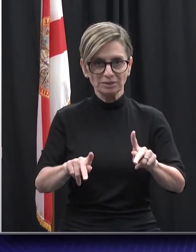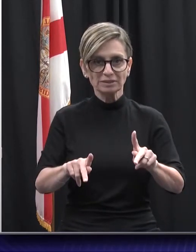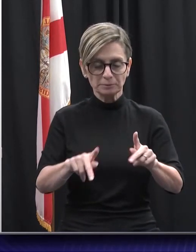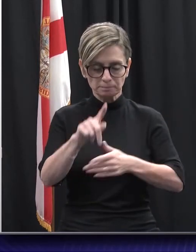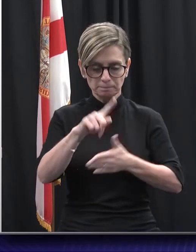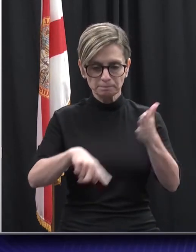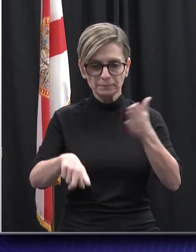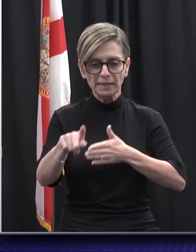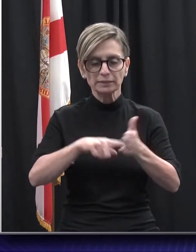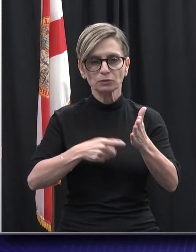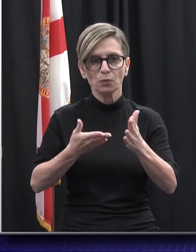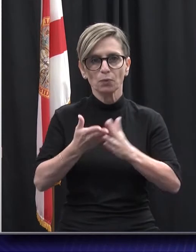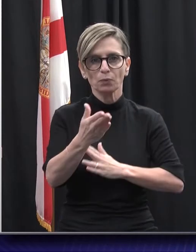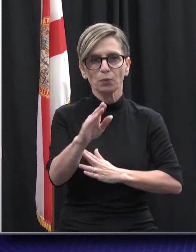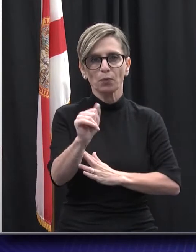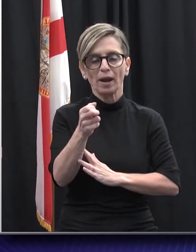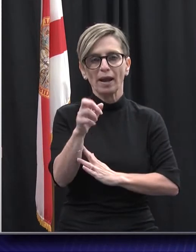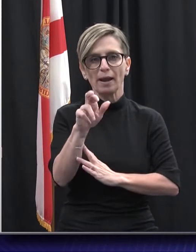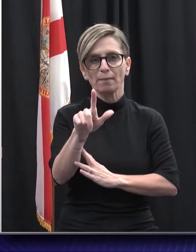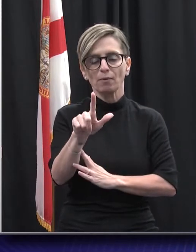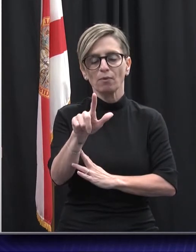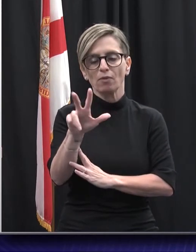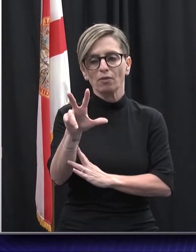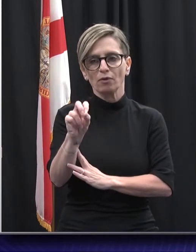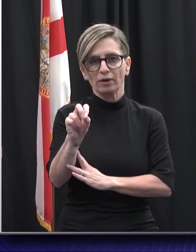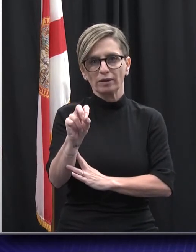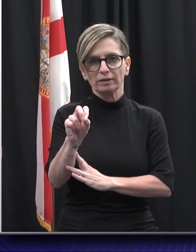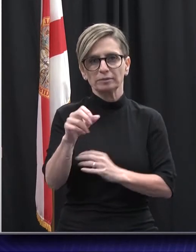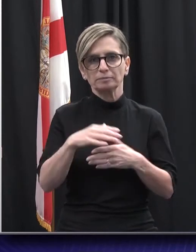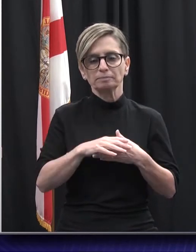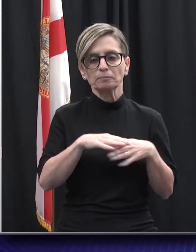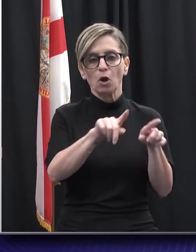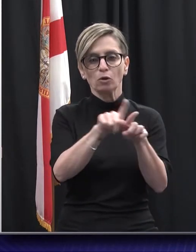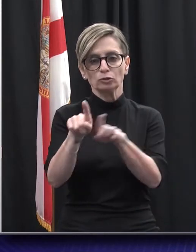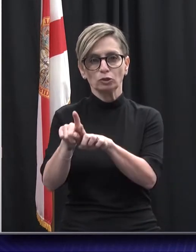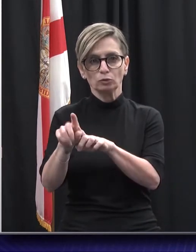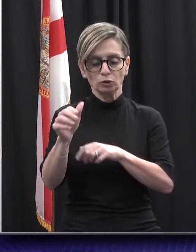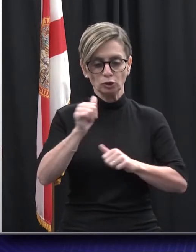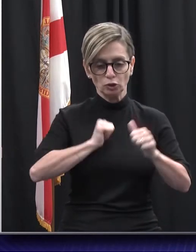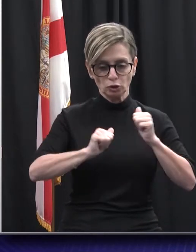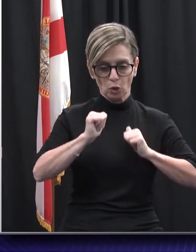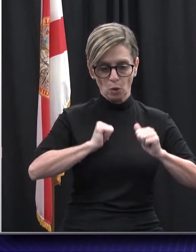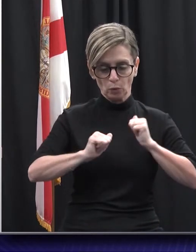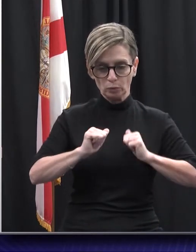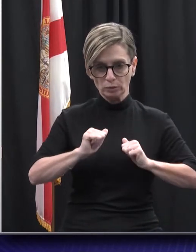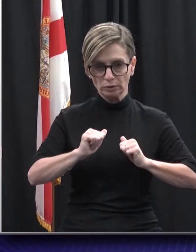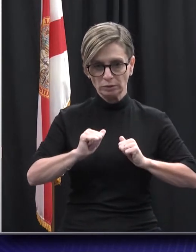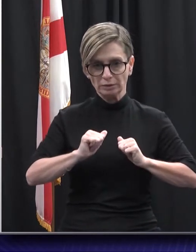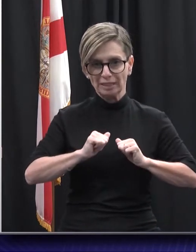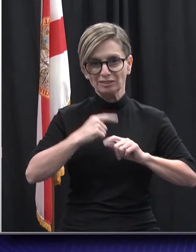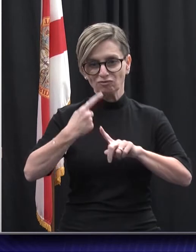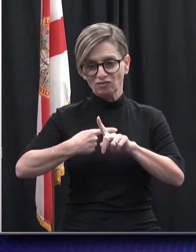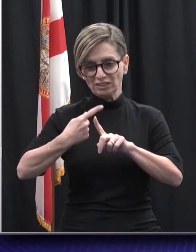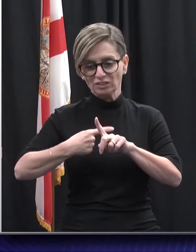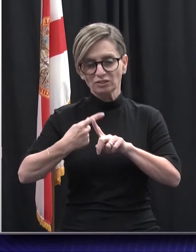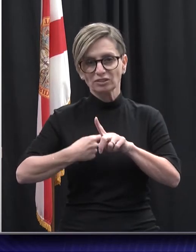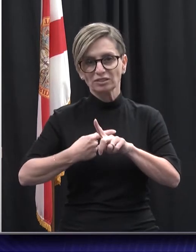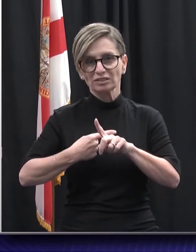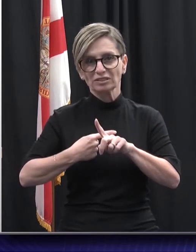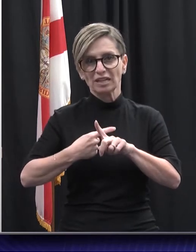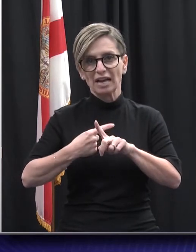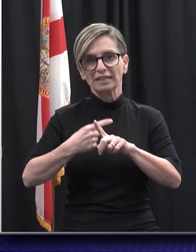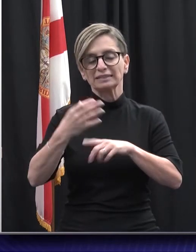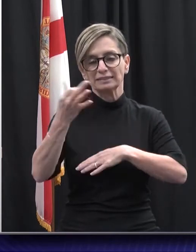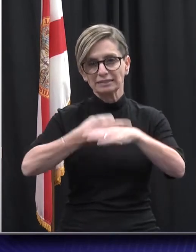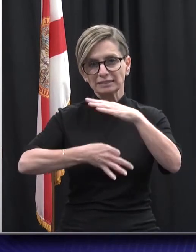through April 30th. In addition, all shows and rentals at the Sunrise Theater will be